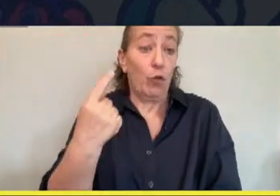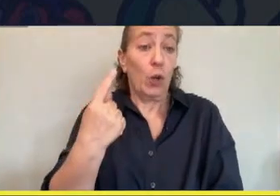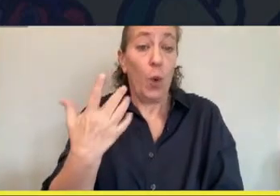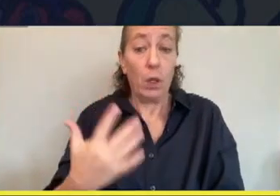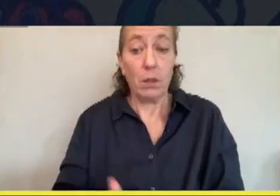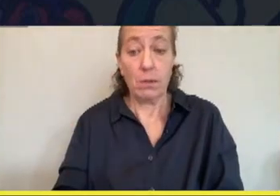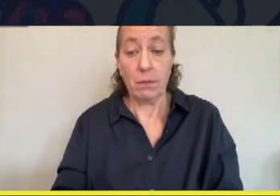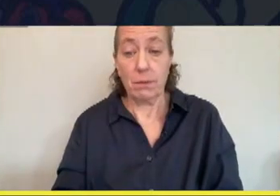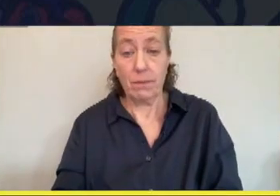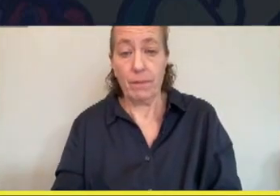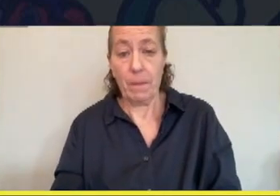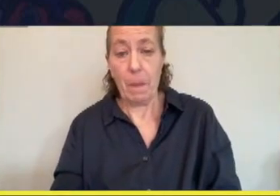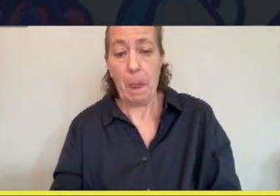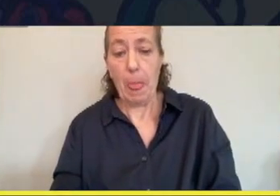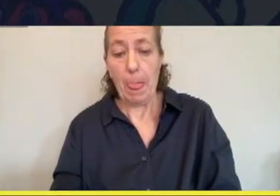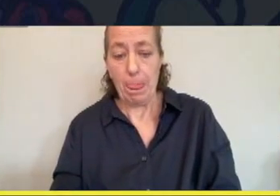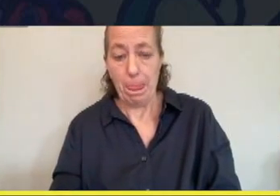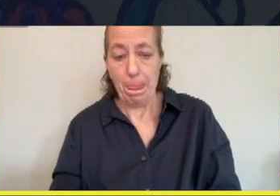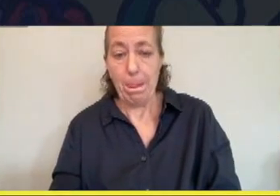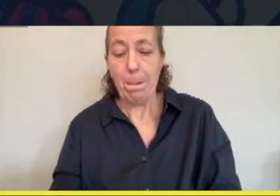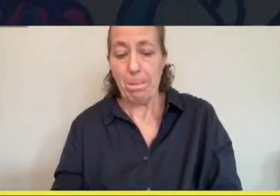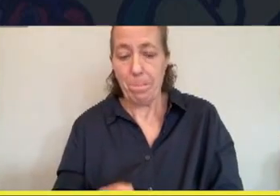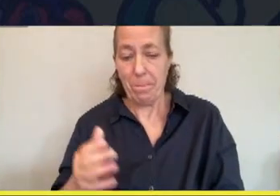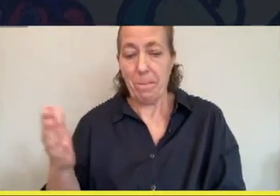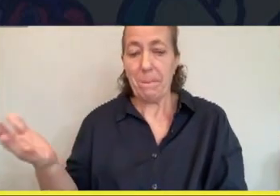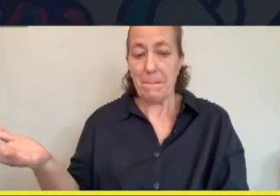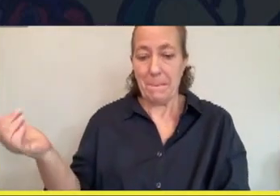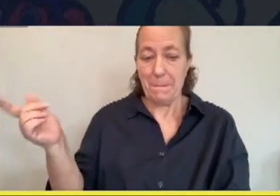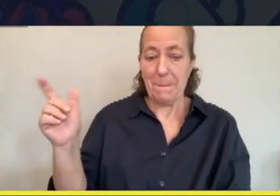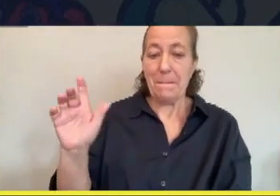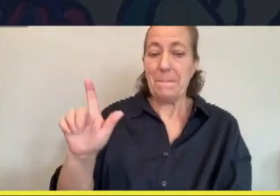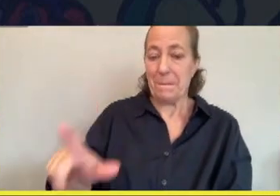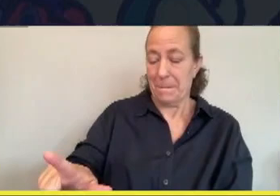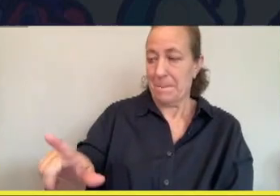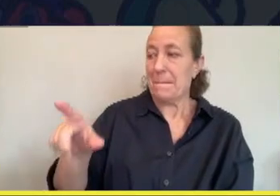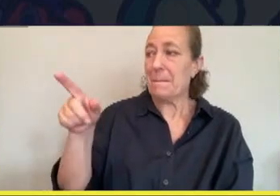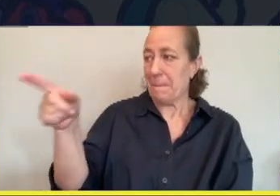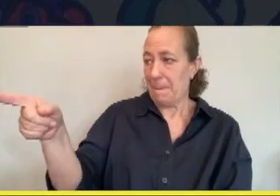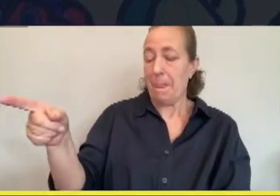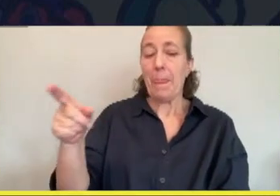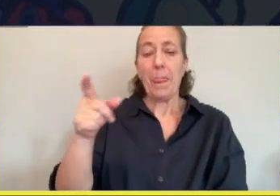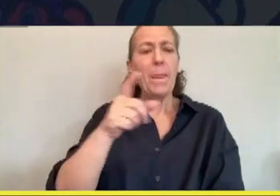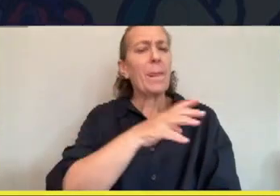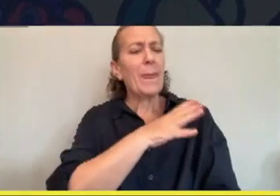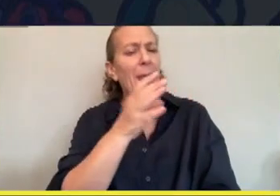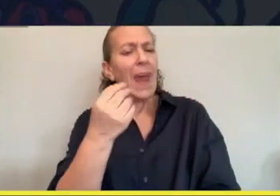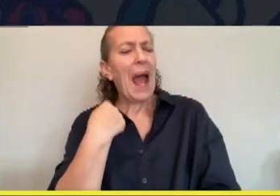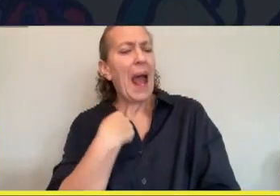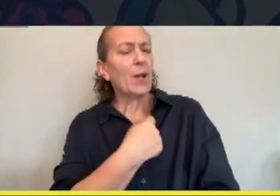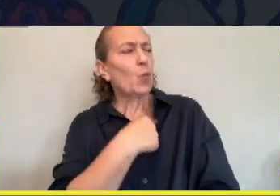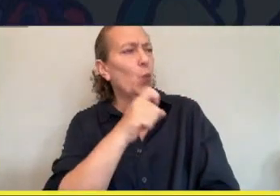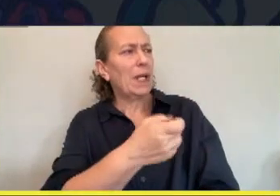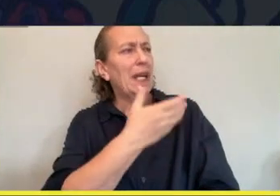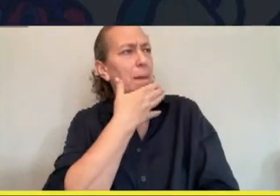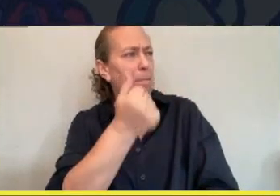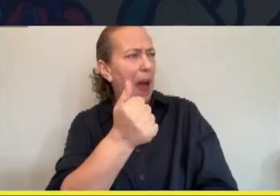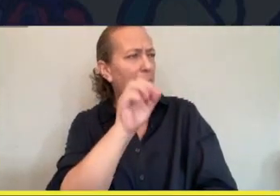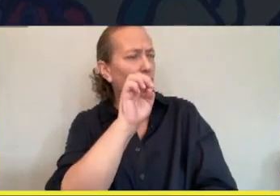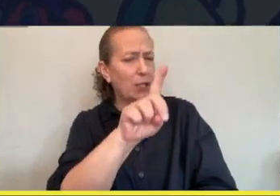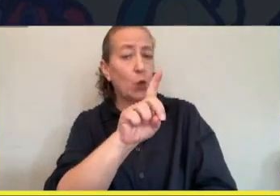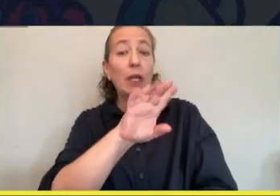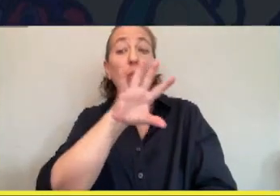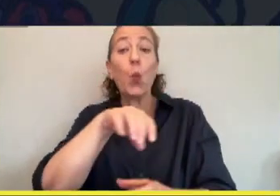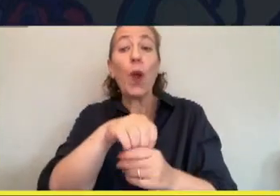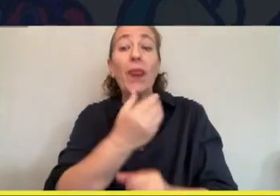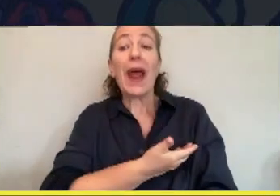And Anjali. And I would also say we also need better education even within our own disabled community. So